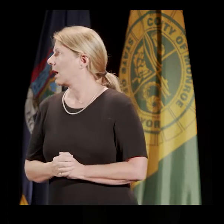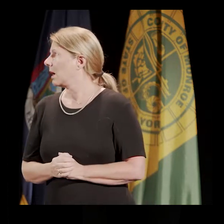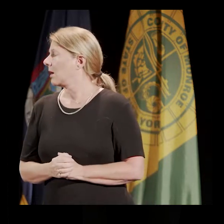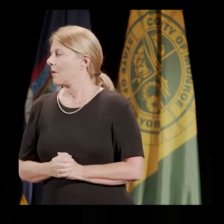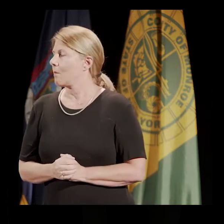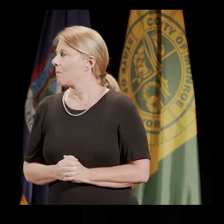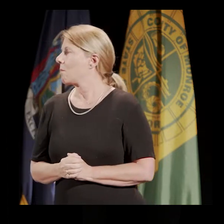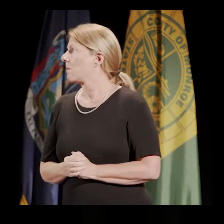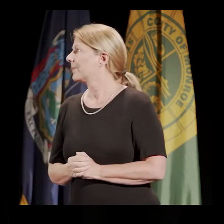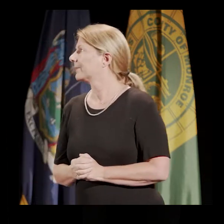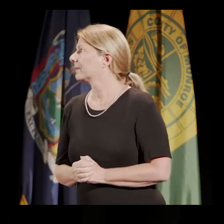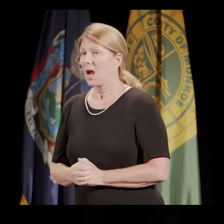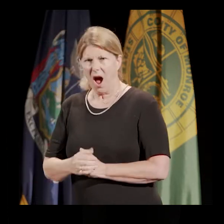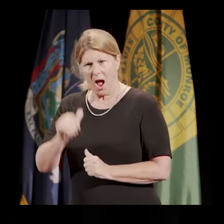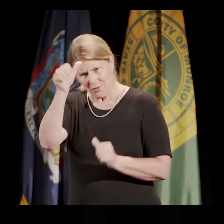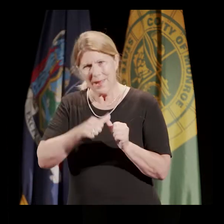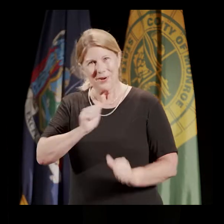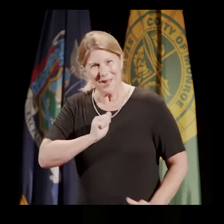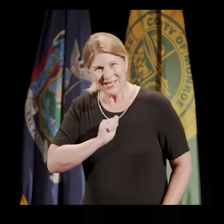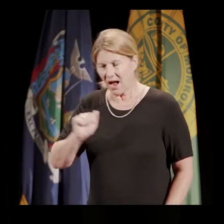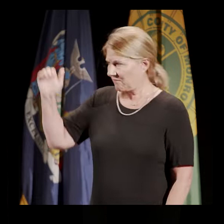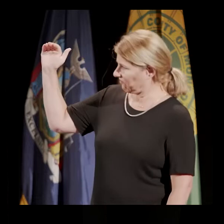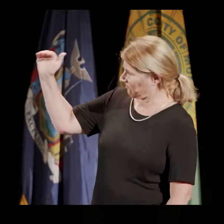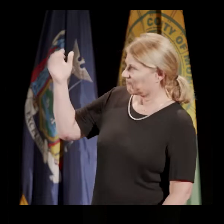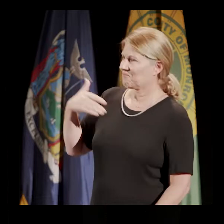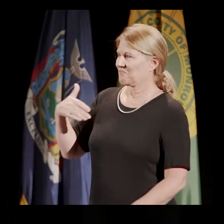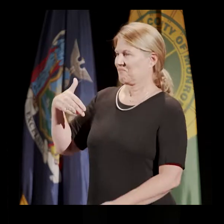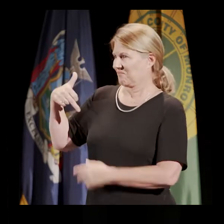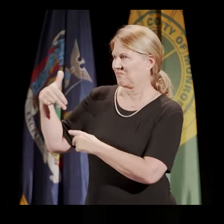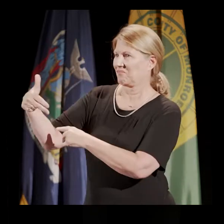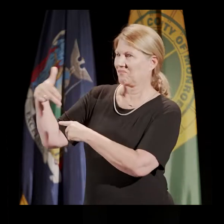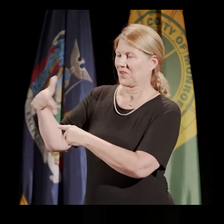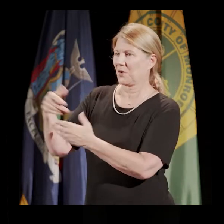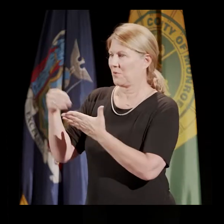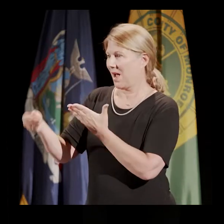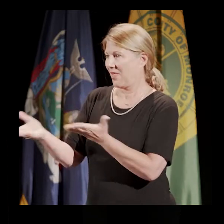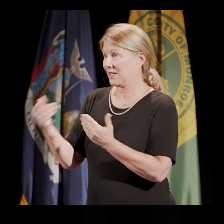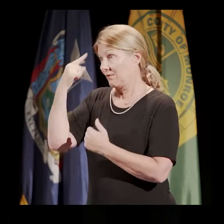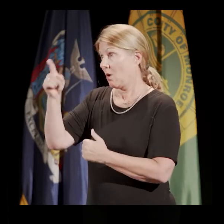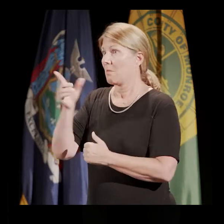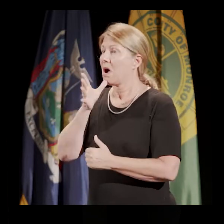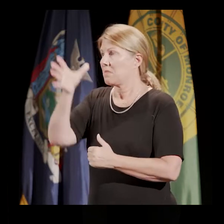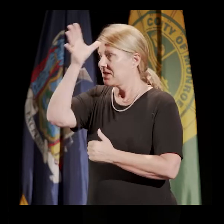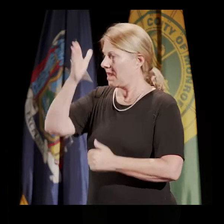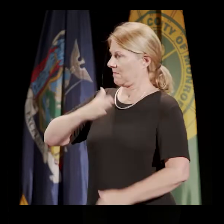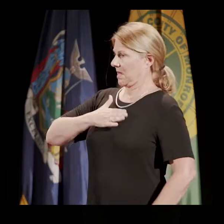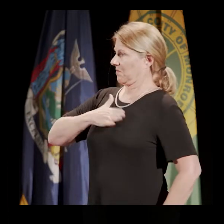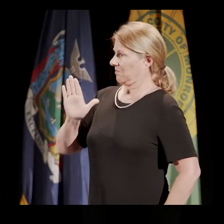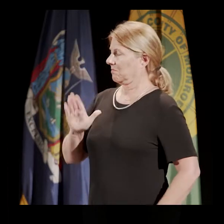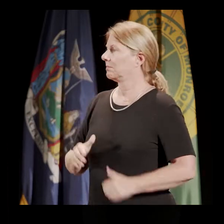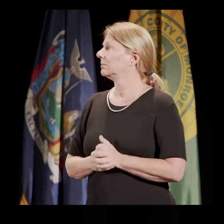Bob's, to go pick up dinner items when my parents asked me to go do the same thing.